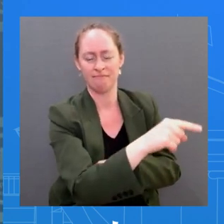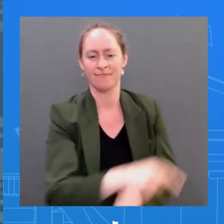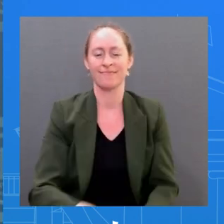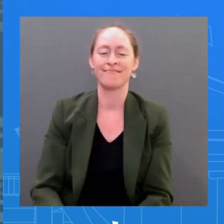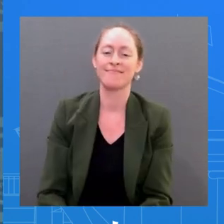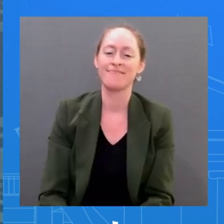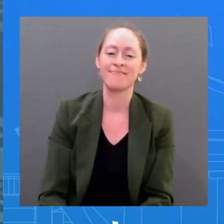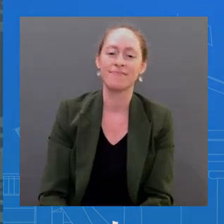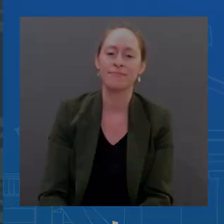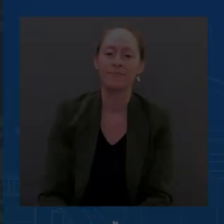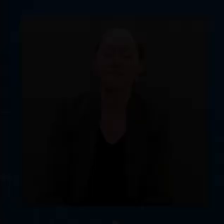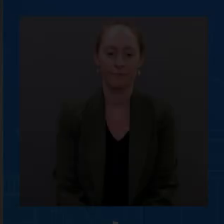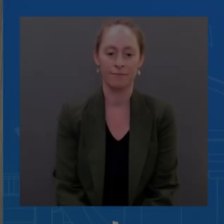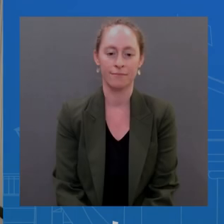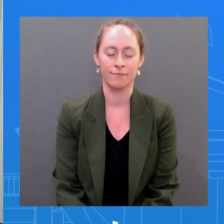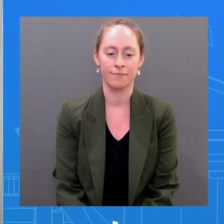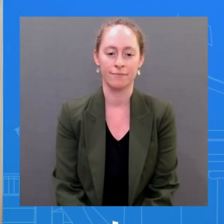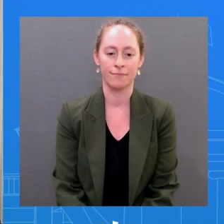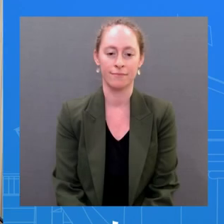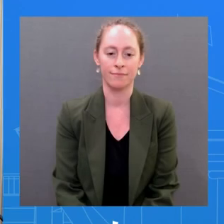take some on the economy?